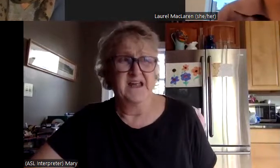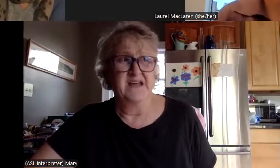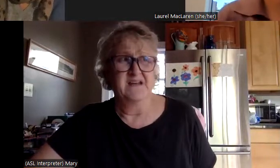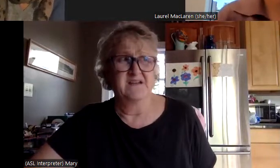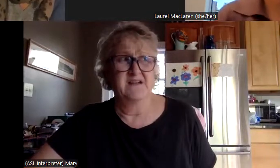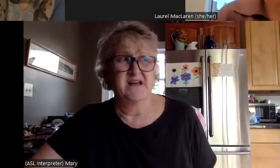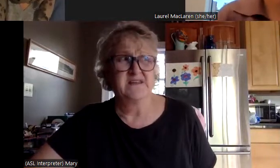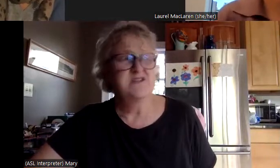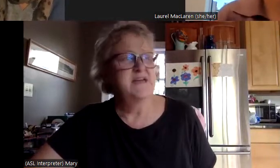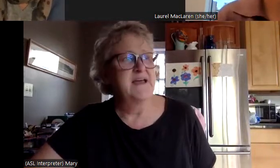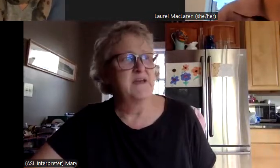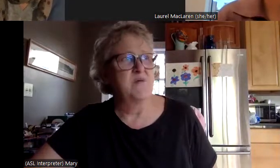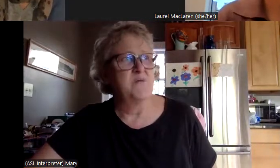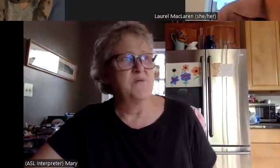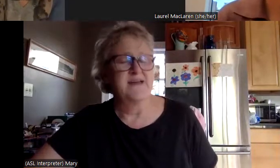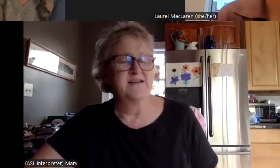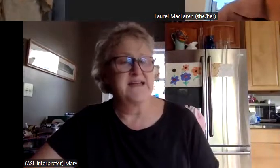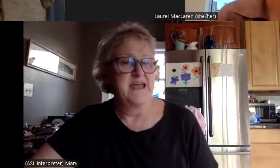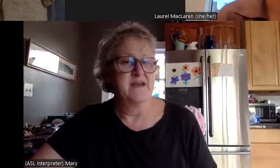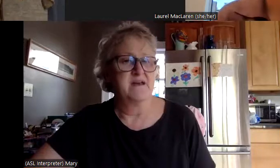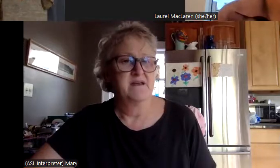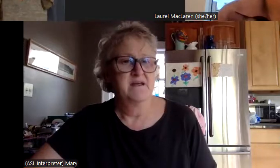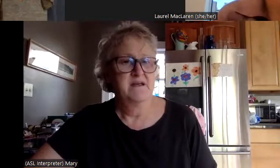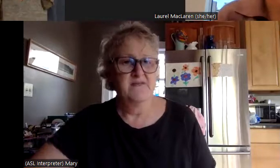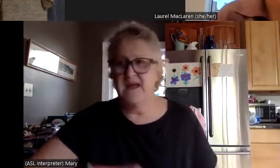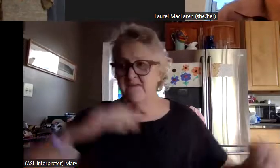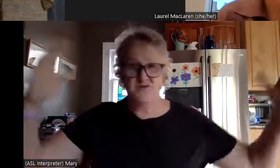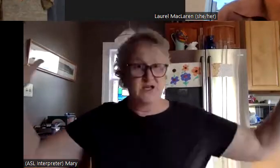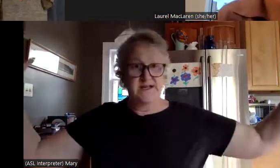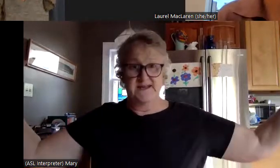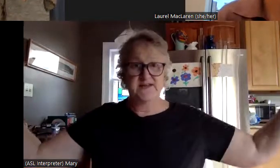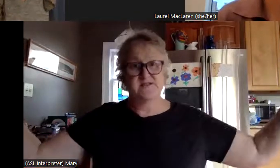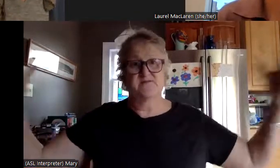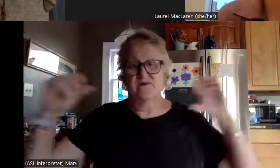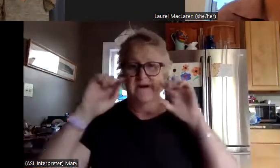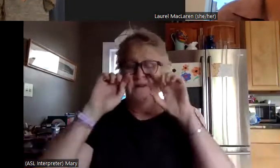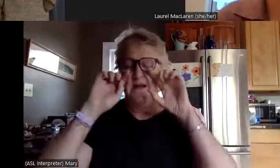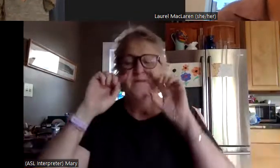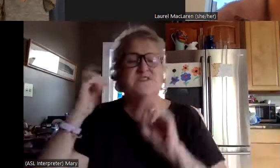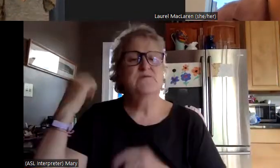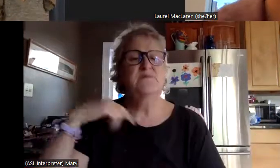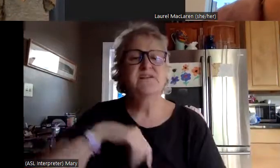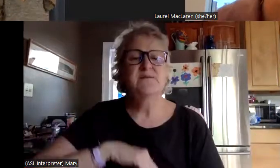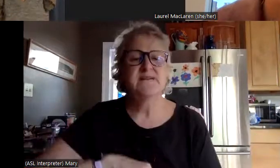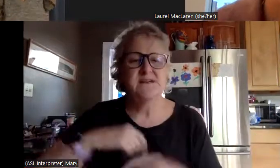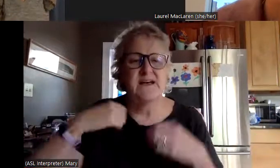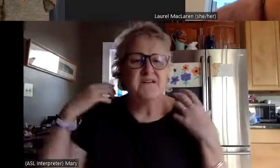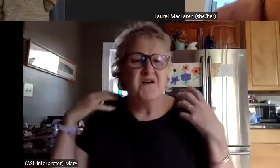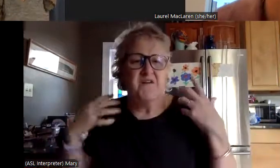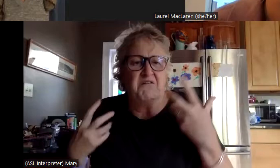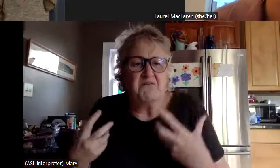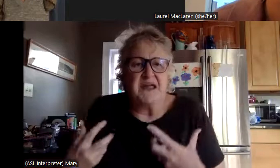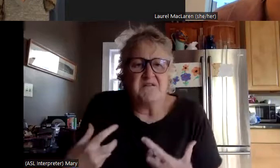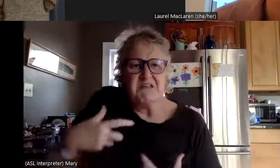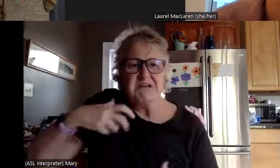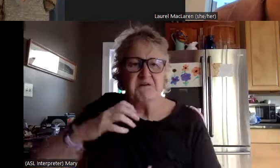No. And I think she had at one point had 10. And they have giant cages for them and everything. But she would bring them outside